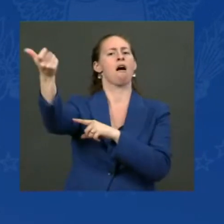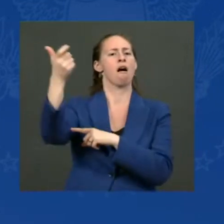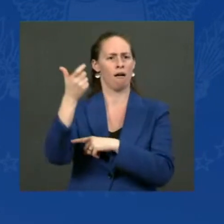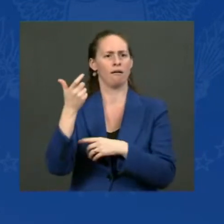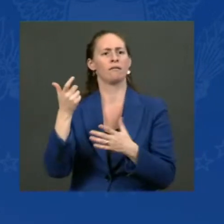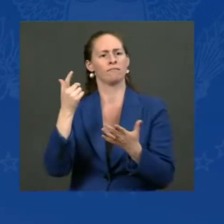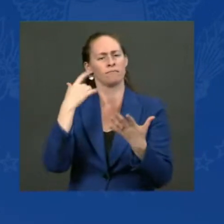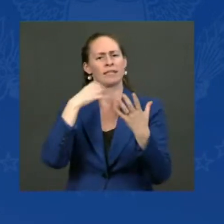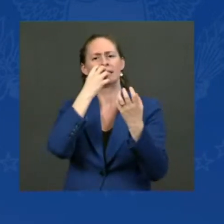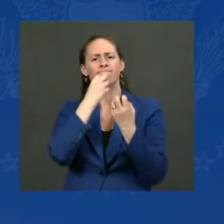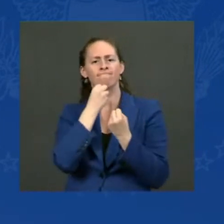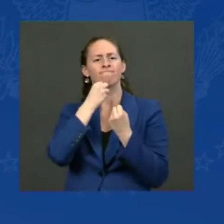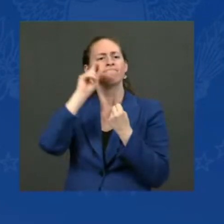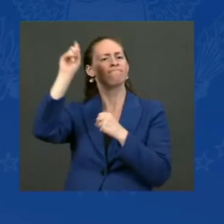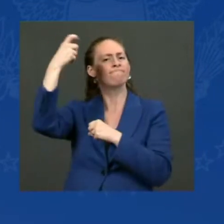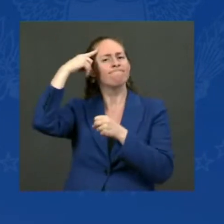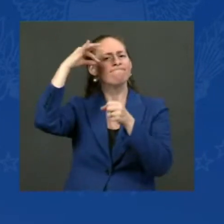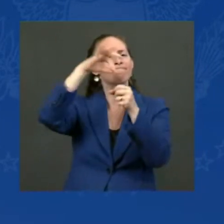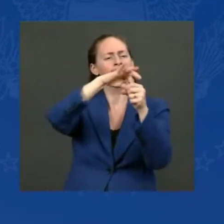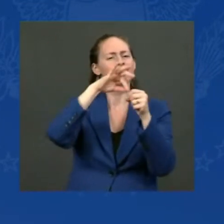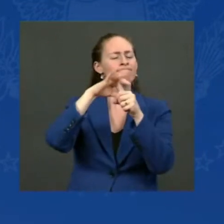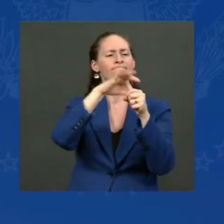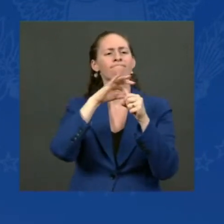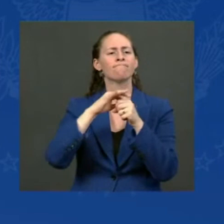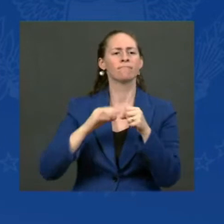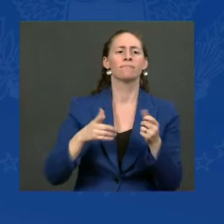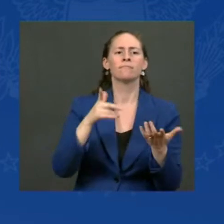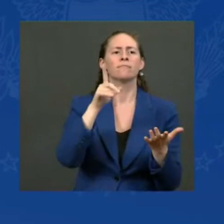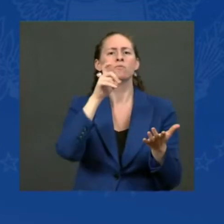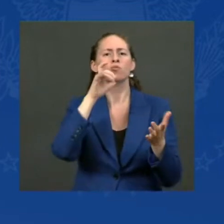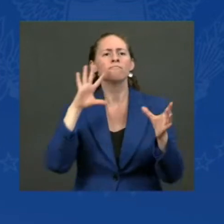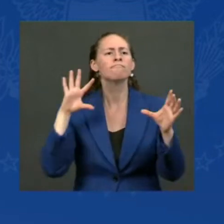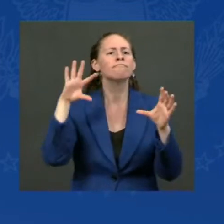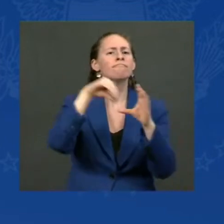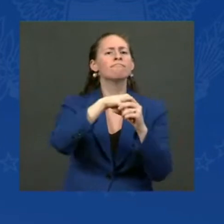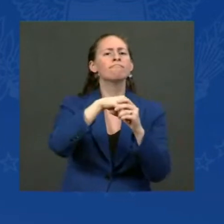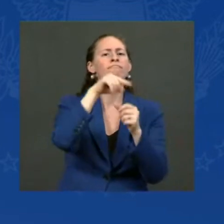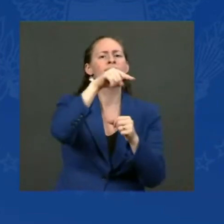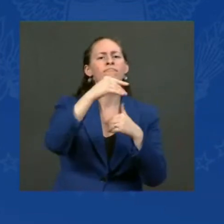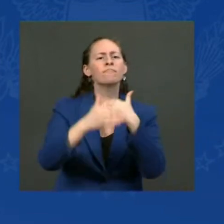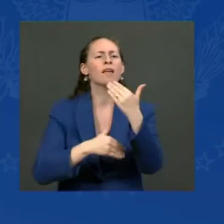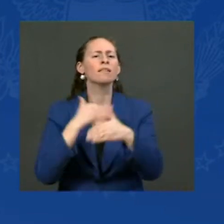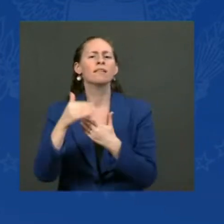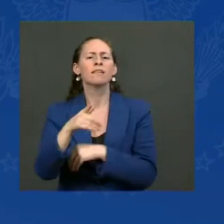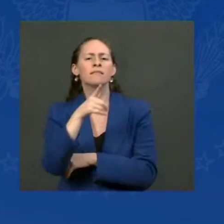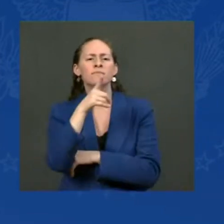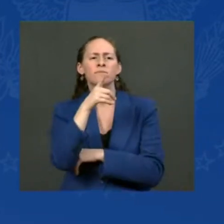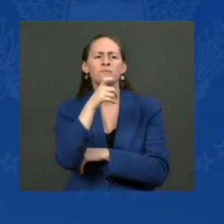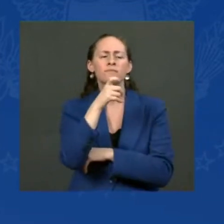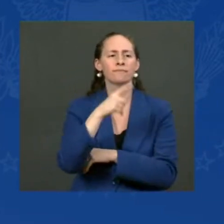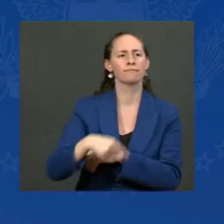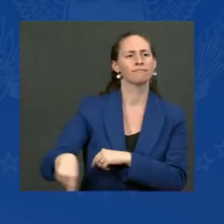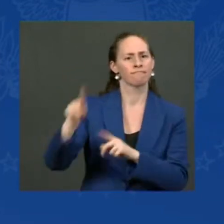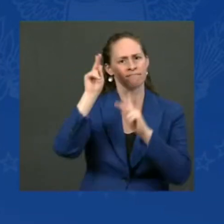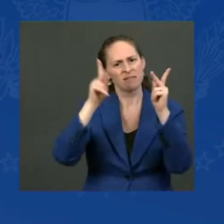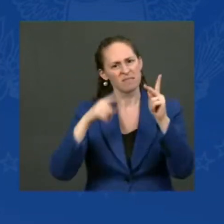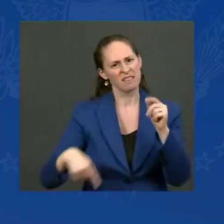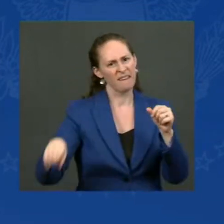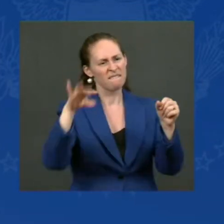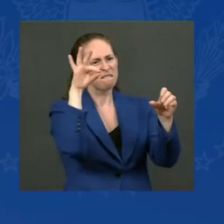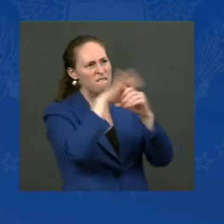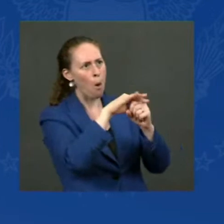progress. It lives in the proud Moldovans who helped deliver a landslide victory for the forces of